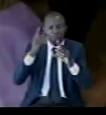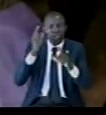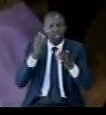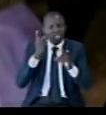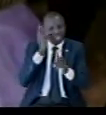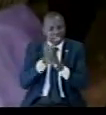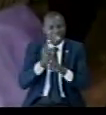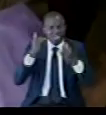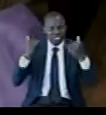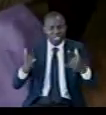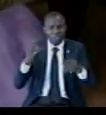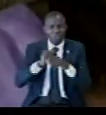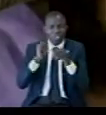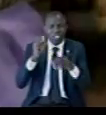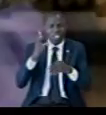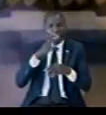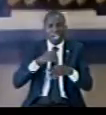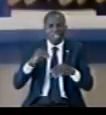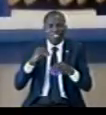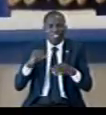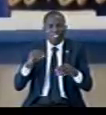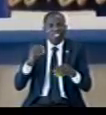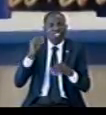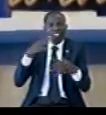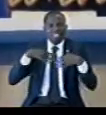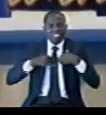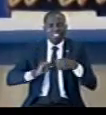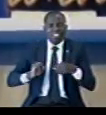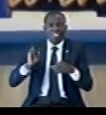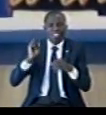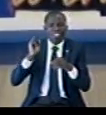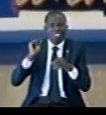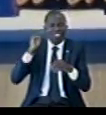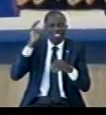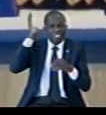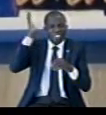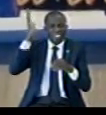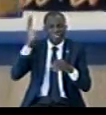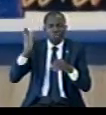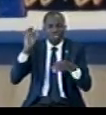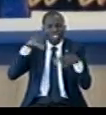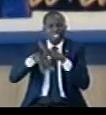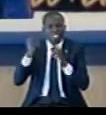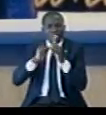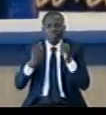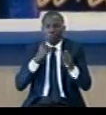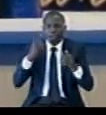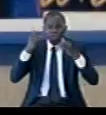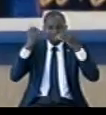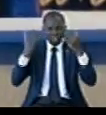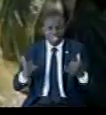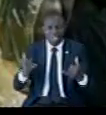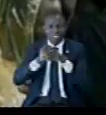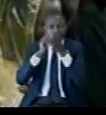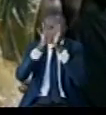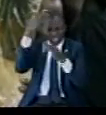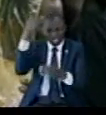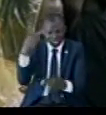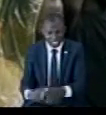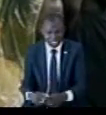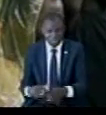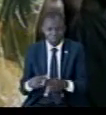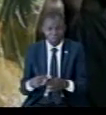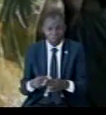now. Yeah. And healing testimony in every mouth now, in Jesus' name.